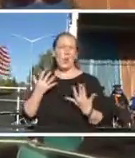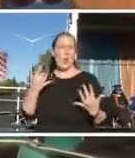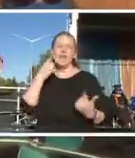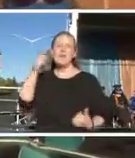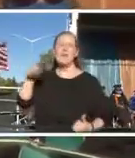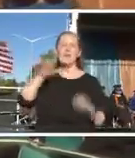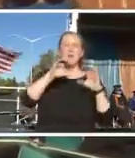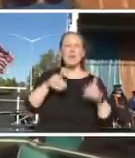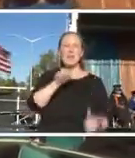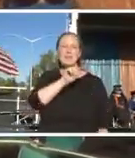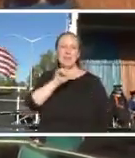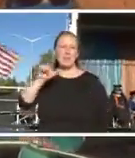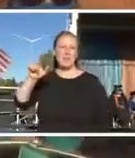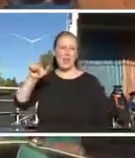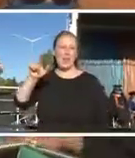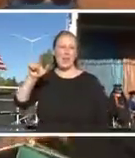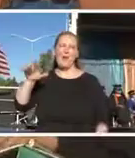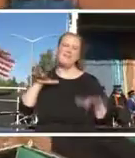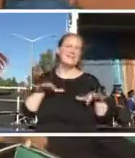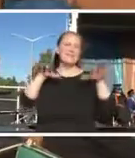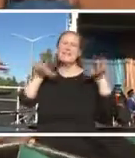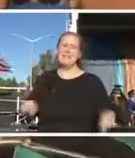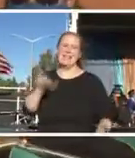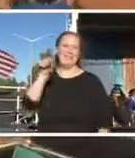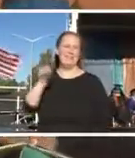of 2021. Seize it.